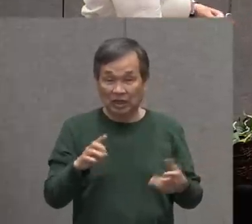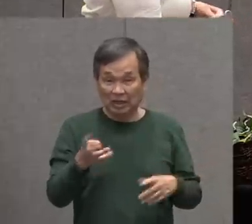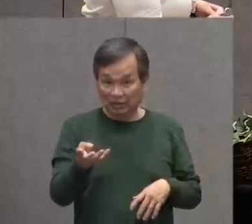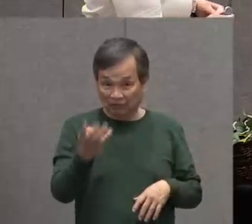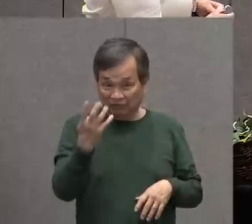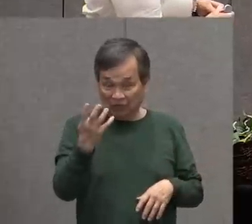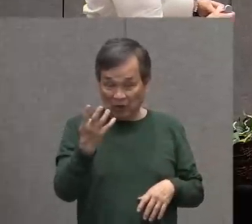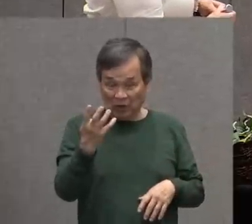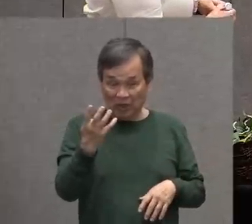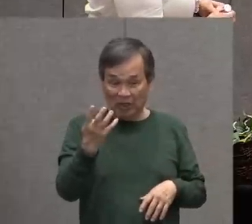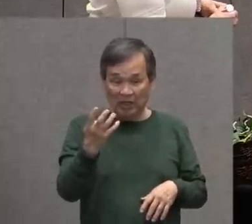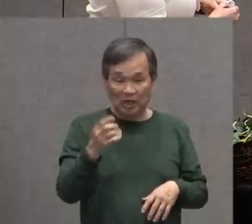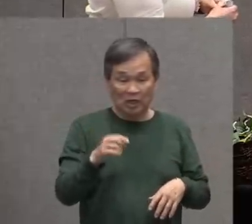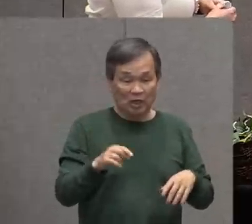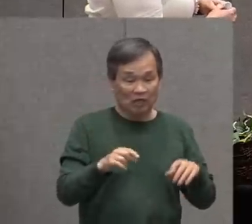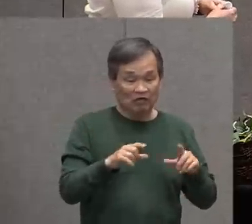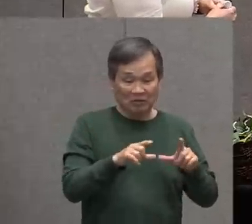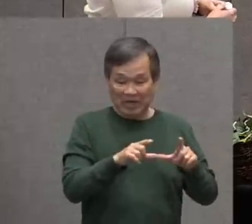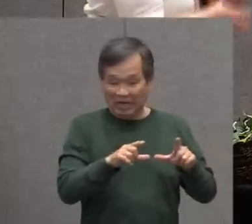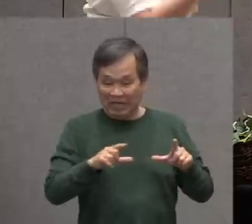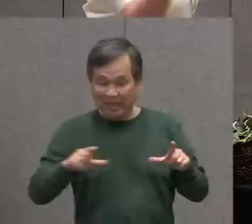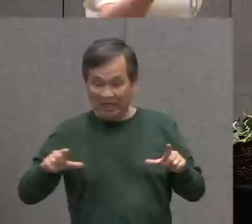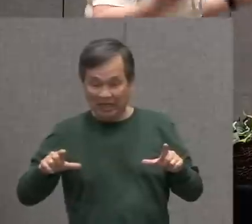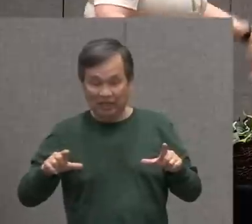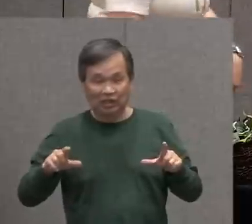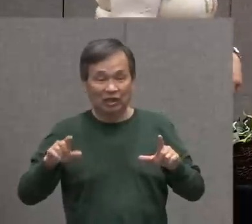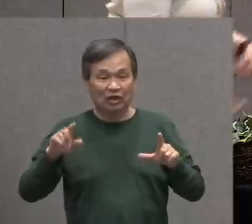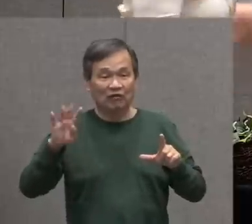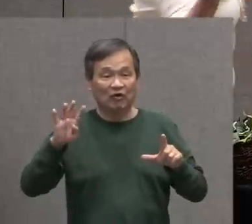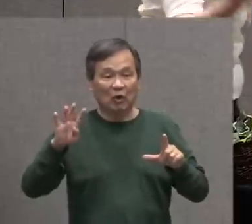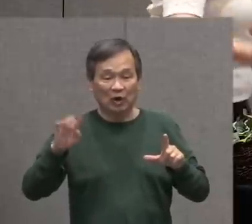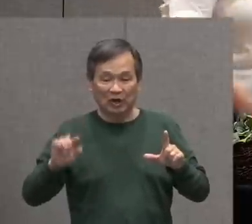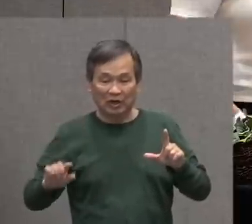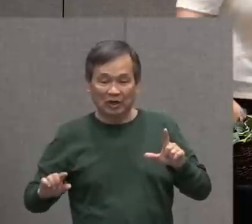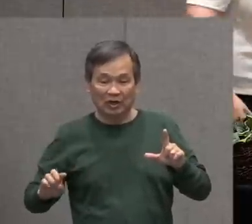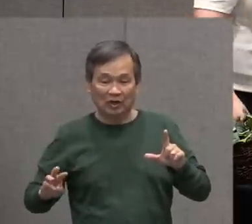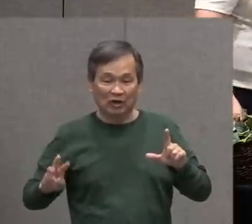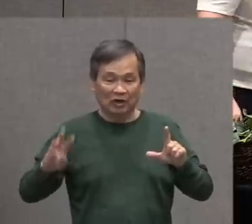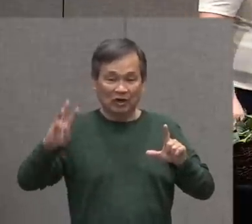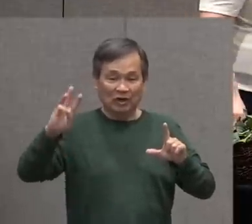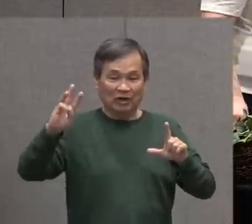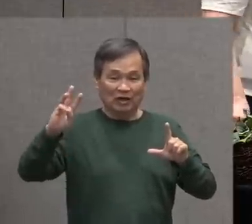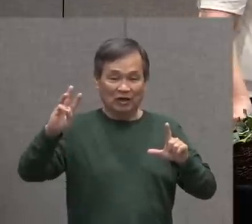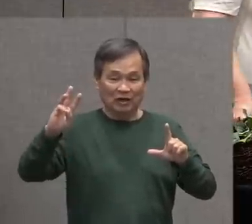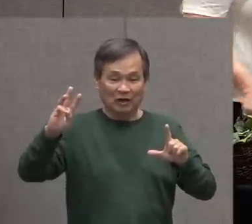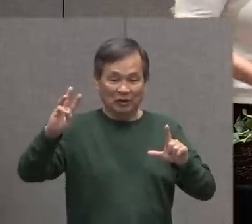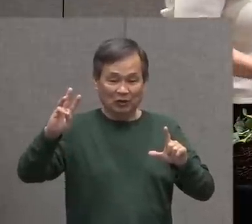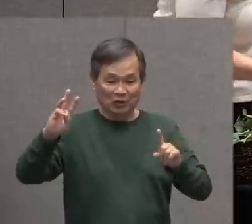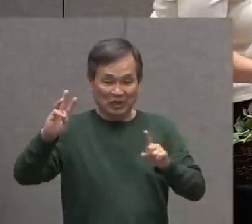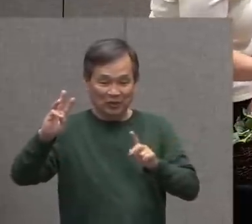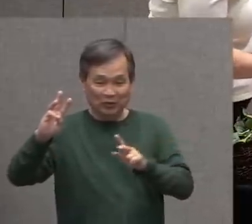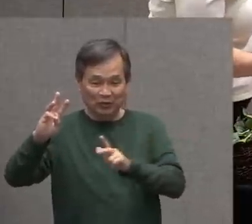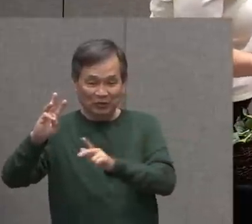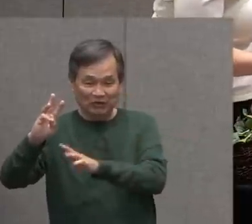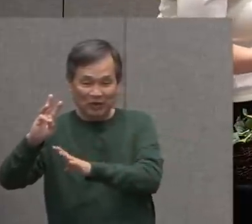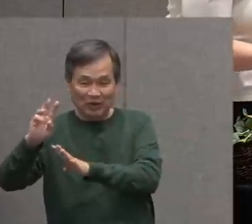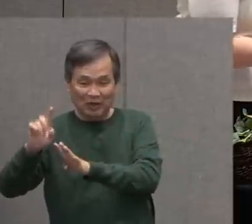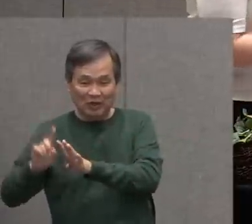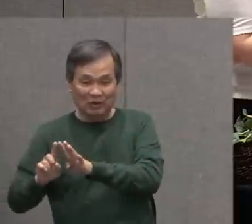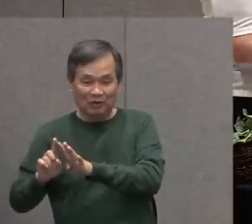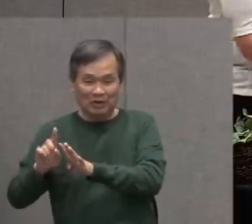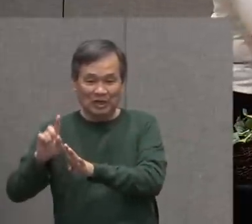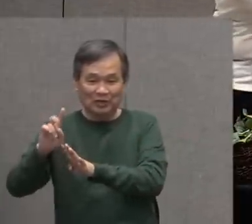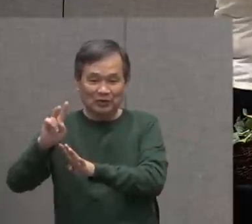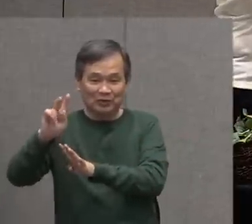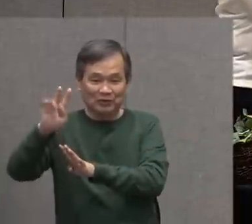4 for my length and a 4 for my width. Perfect. Or 4 times 4. That's what I thought. I thought that would be a great way to be explaining that, and so